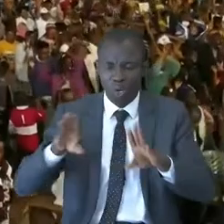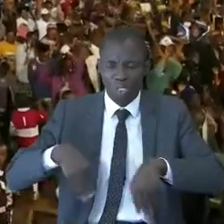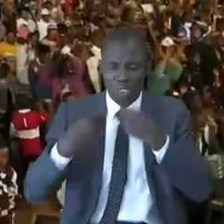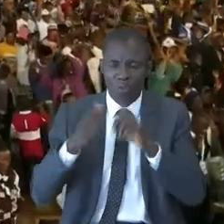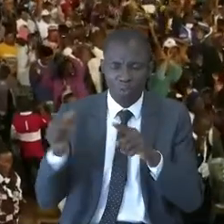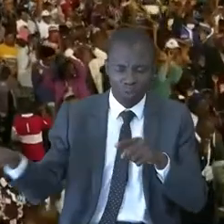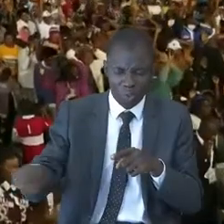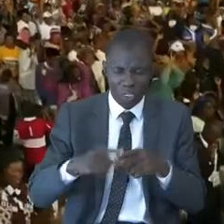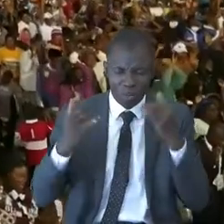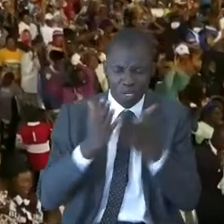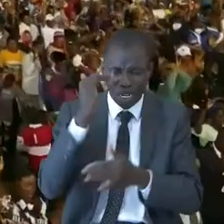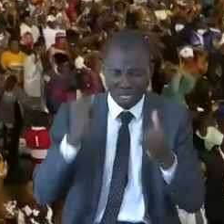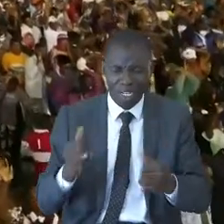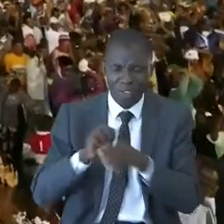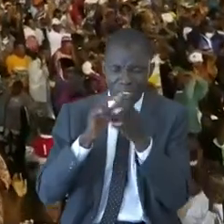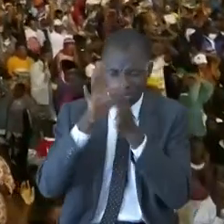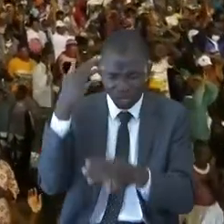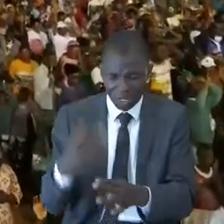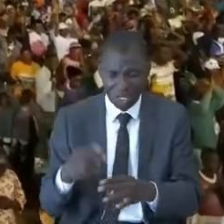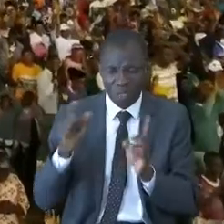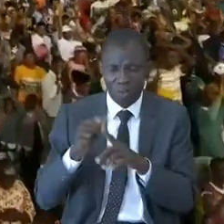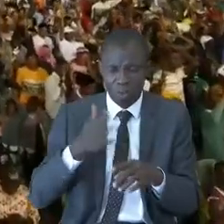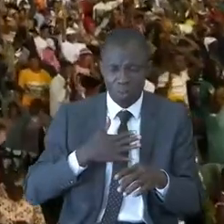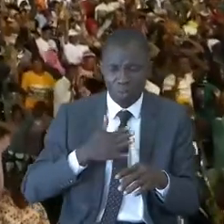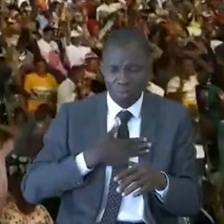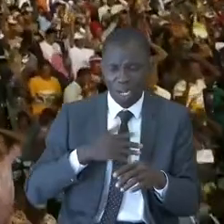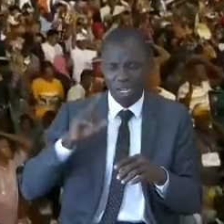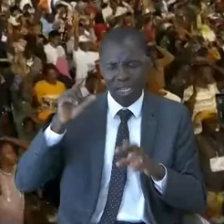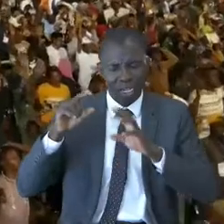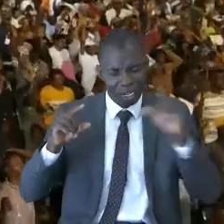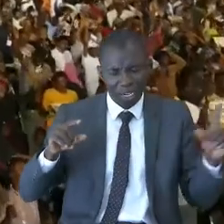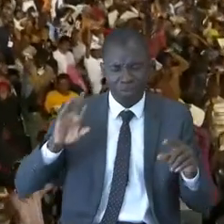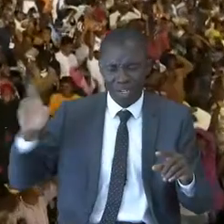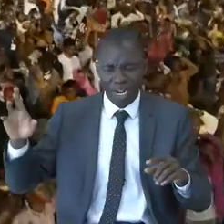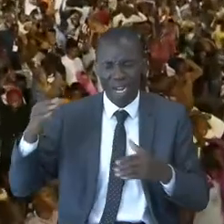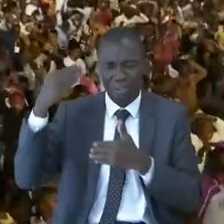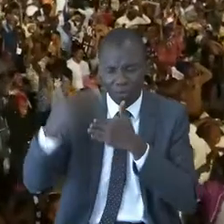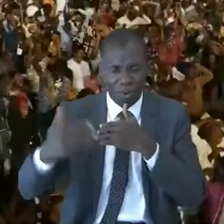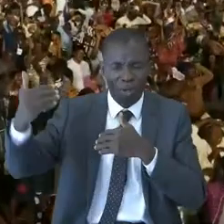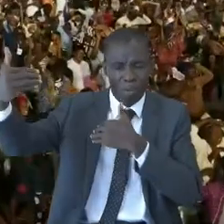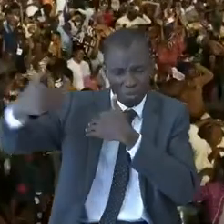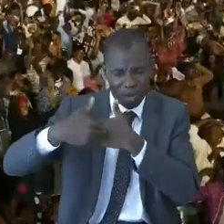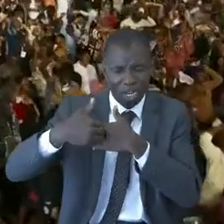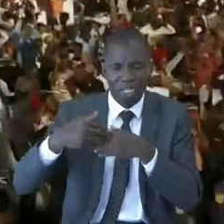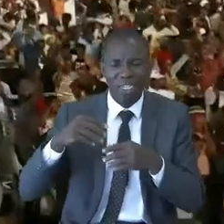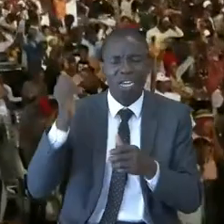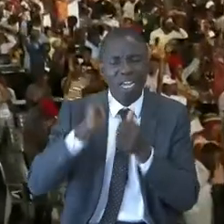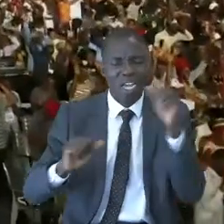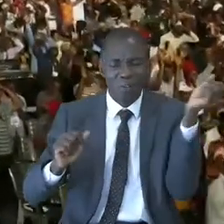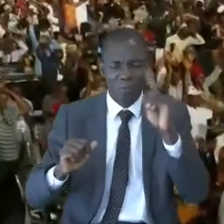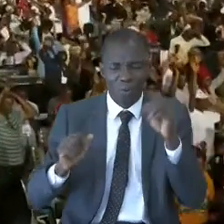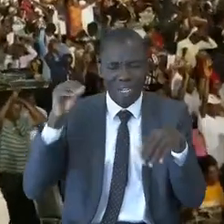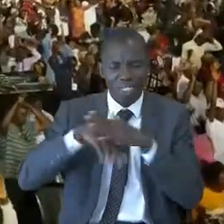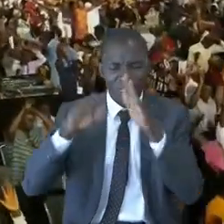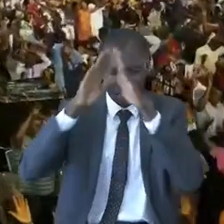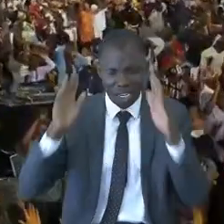pray everywhere, to my right, to my left, to the front, at the back, everywhere, in the house,